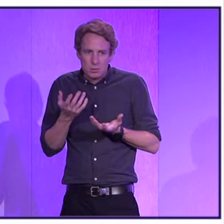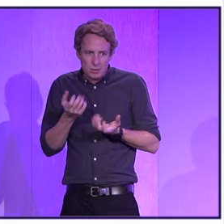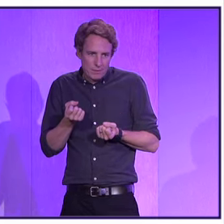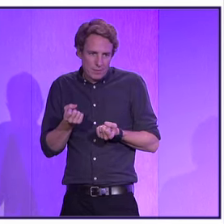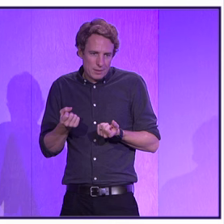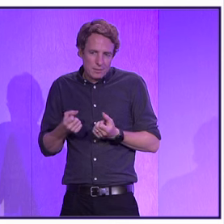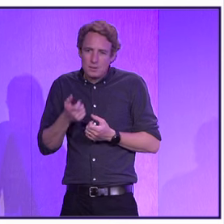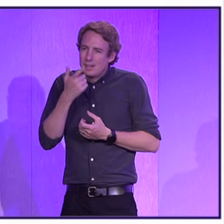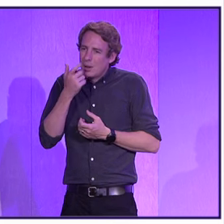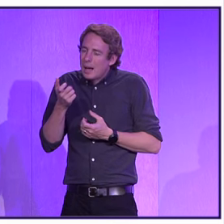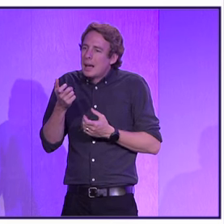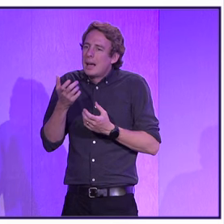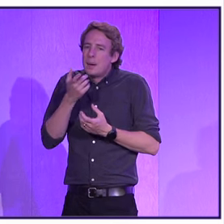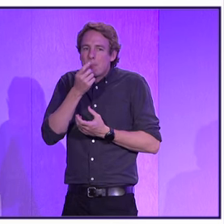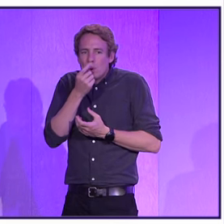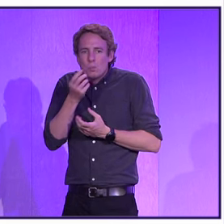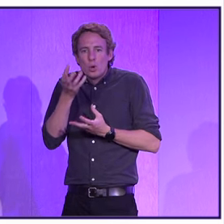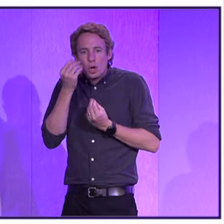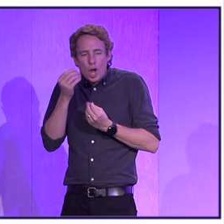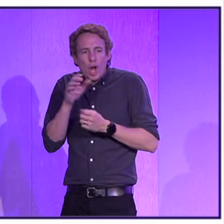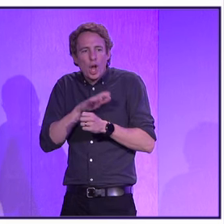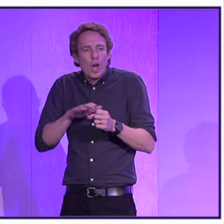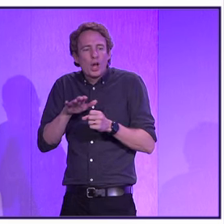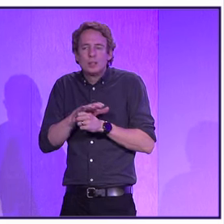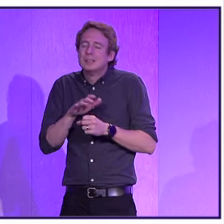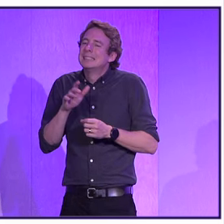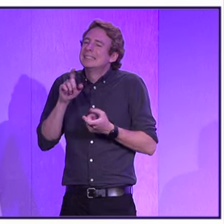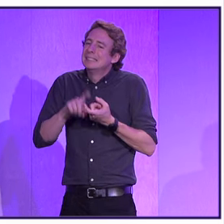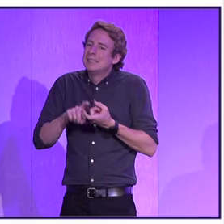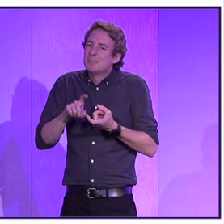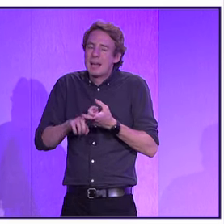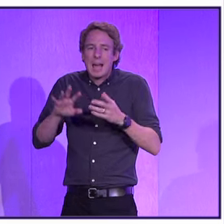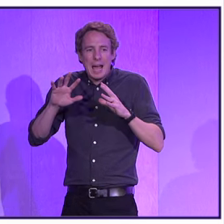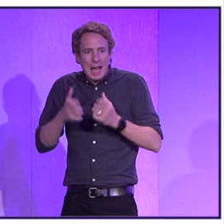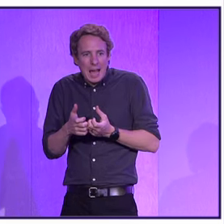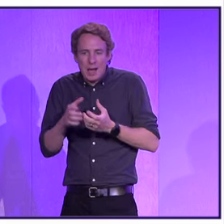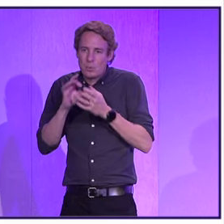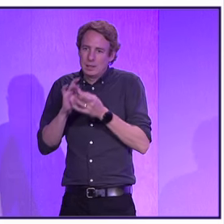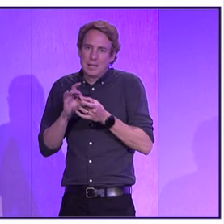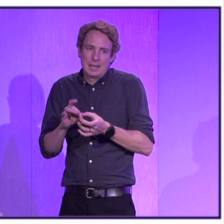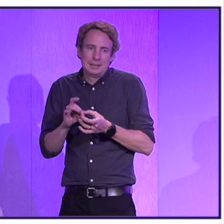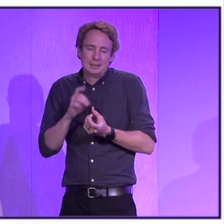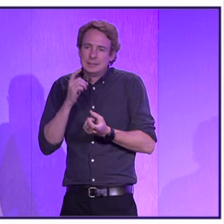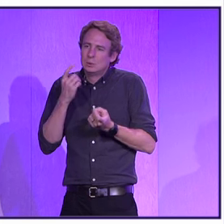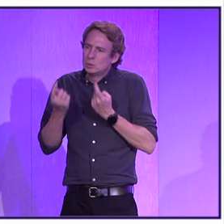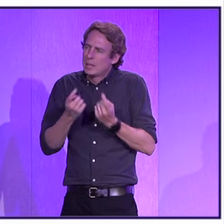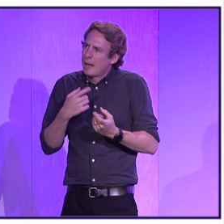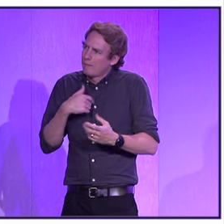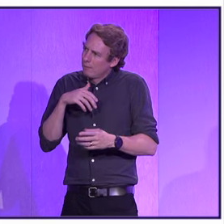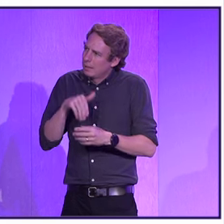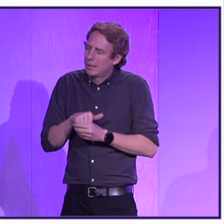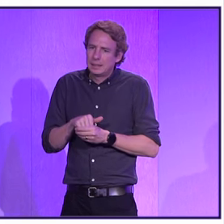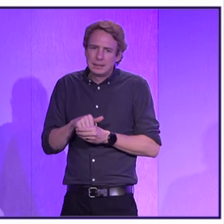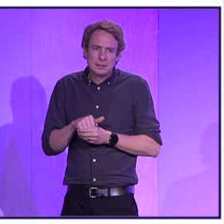learning spaces depending on how we choose to engage as participants in those spaces. And it's